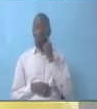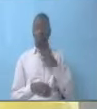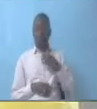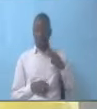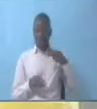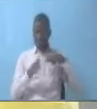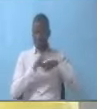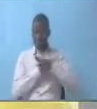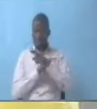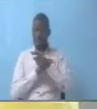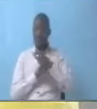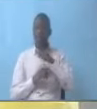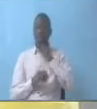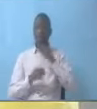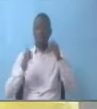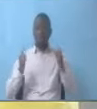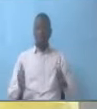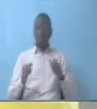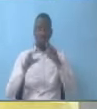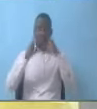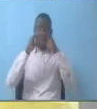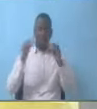office.